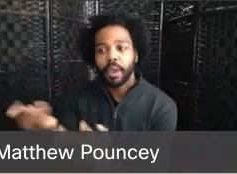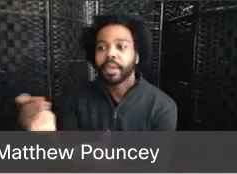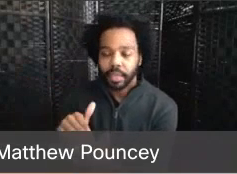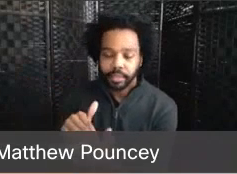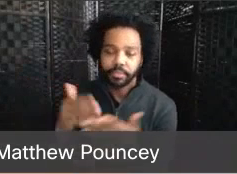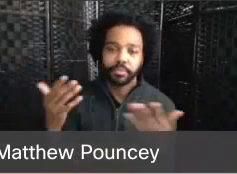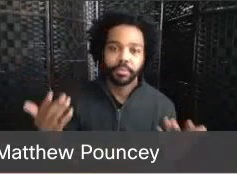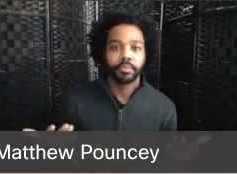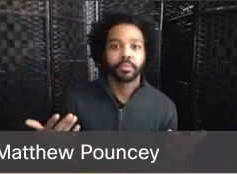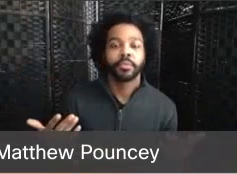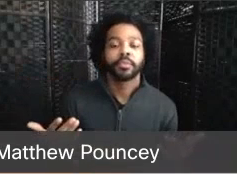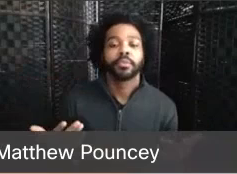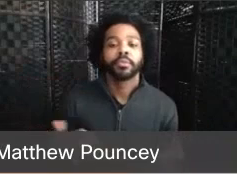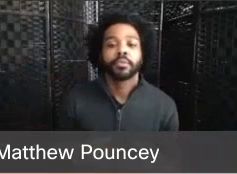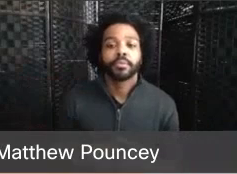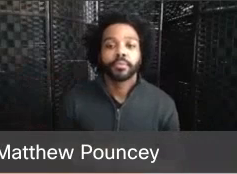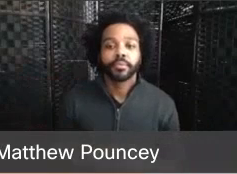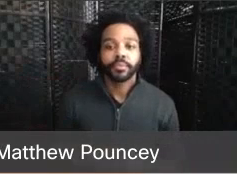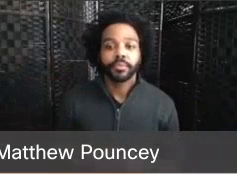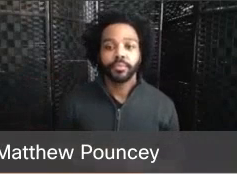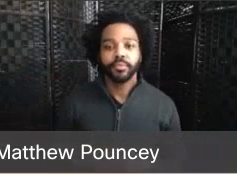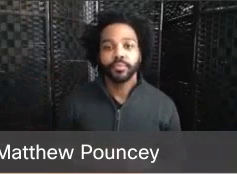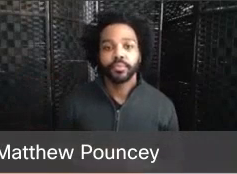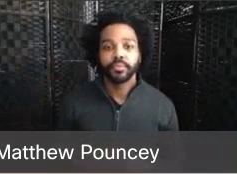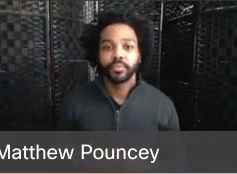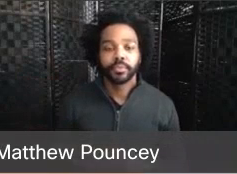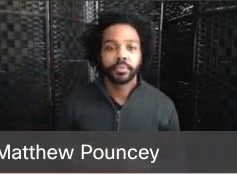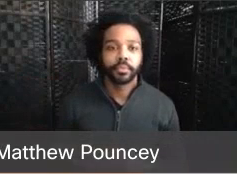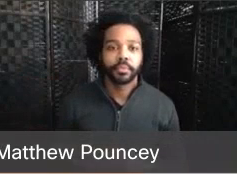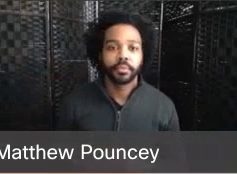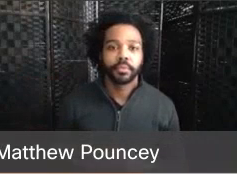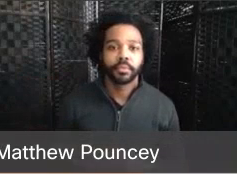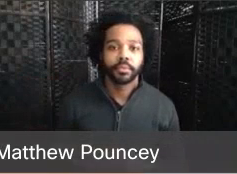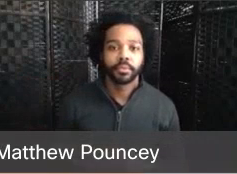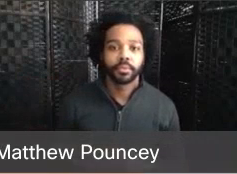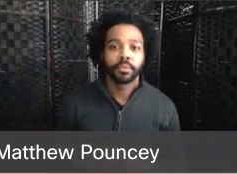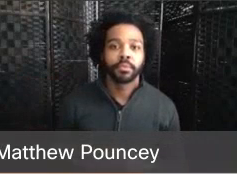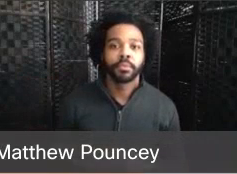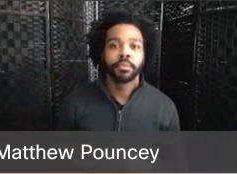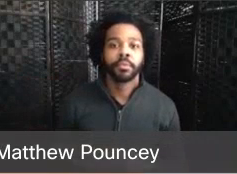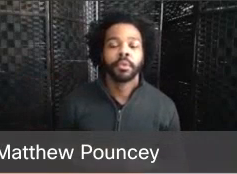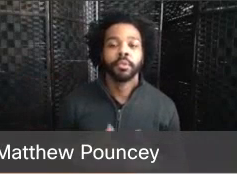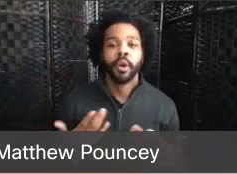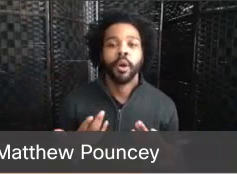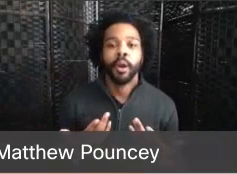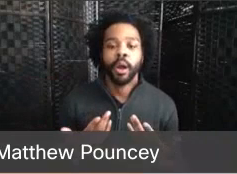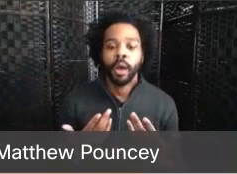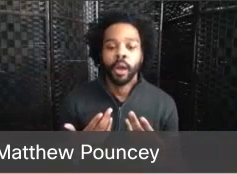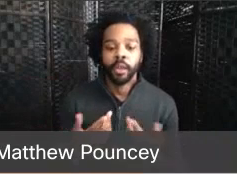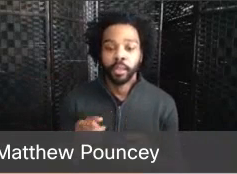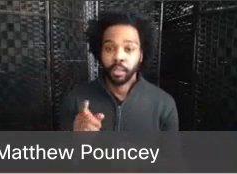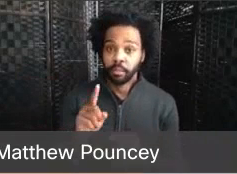So in terms of by COVID infections by placement type,